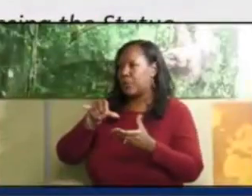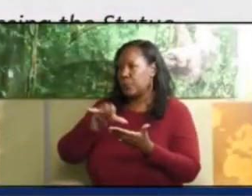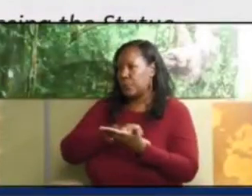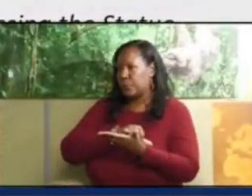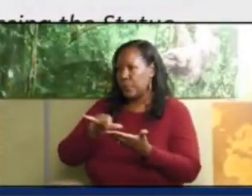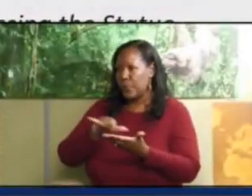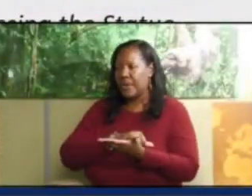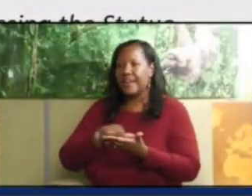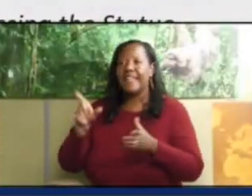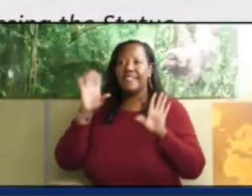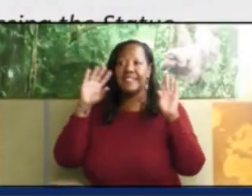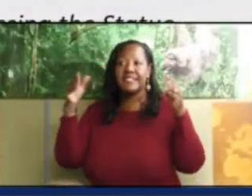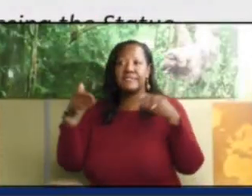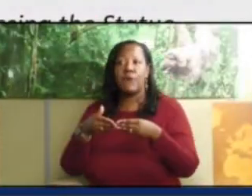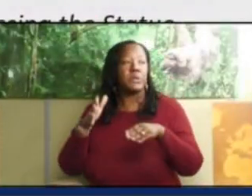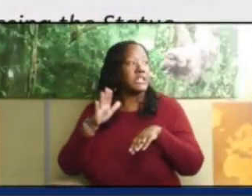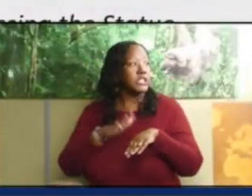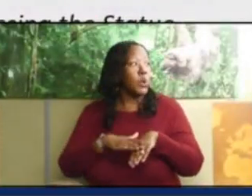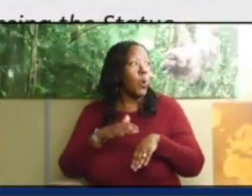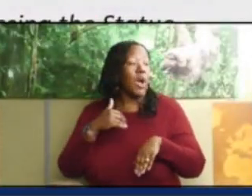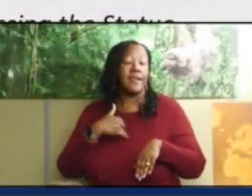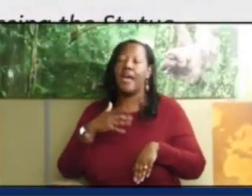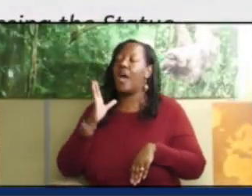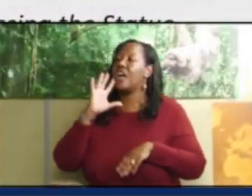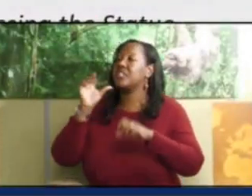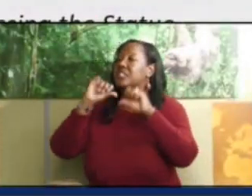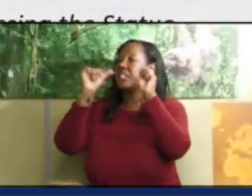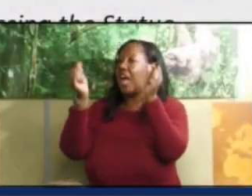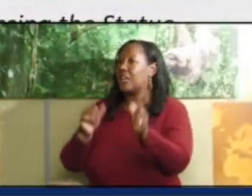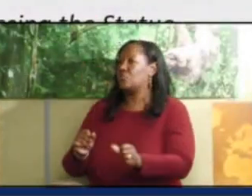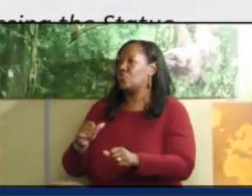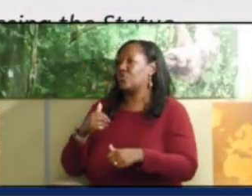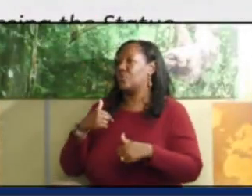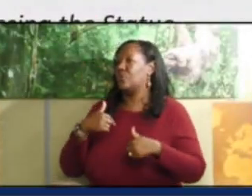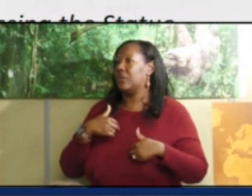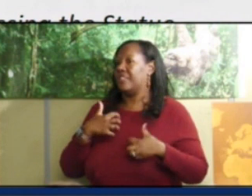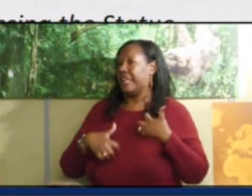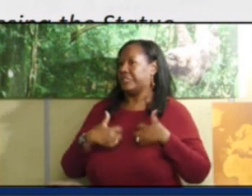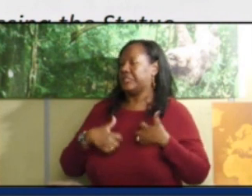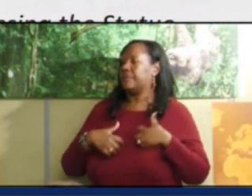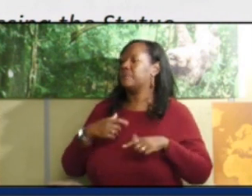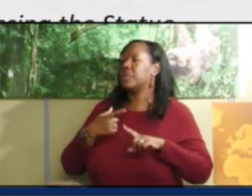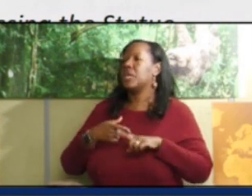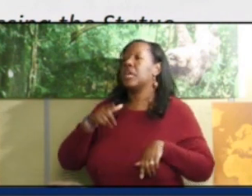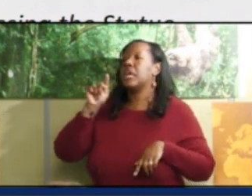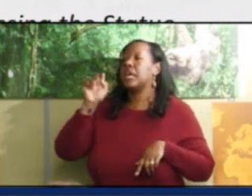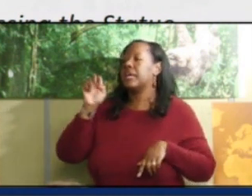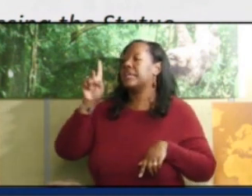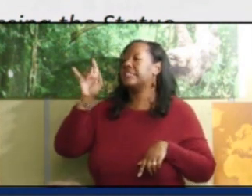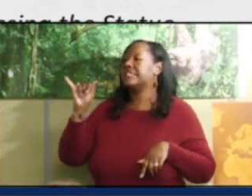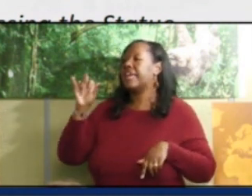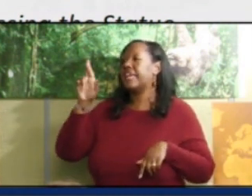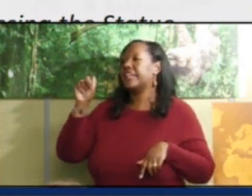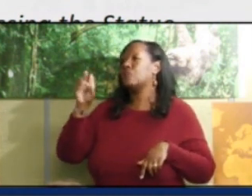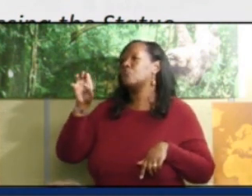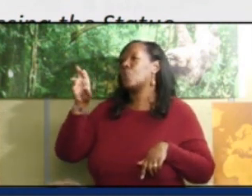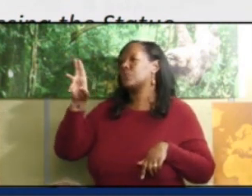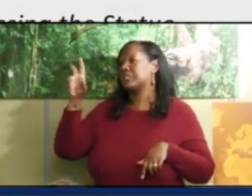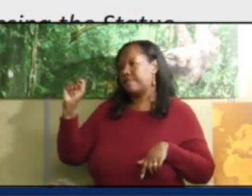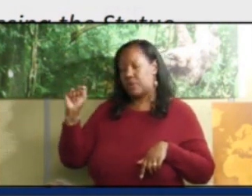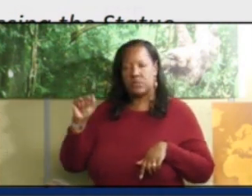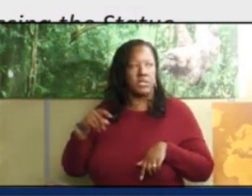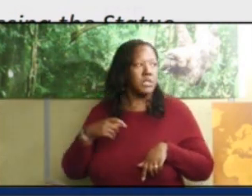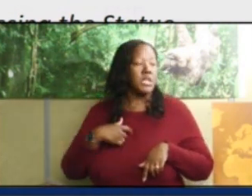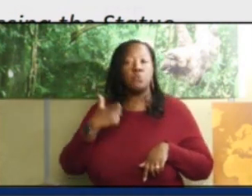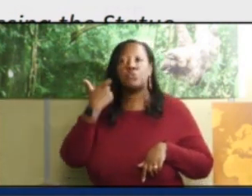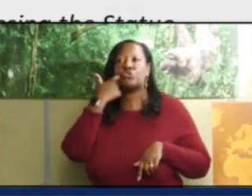on a controversial statue of Teddy Roosevelt that they had in front of the museum for many years. It was recently removed, but it